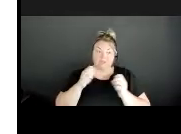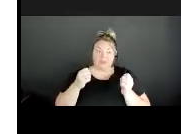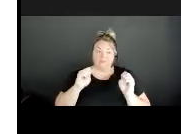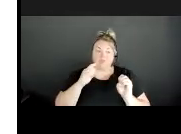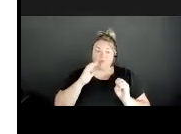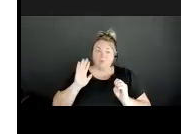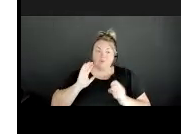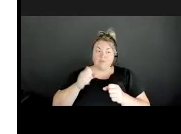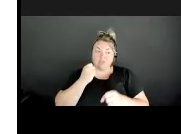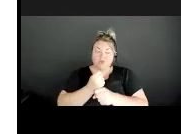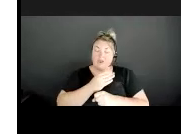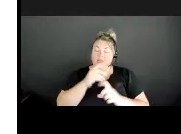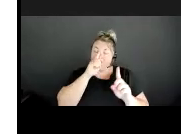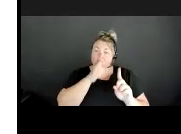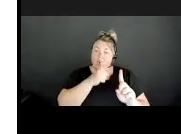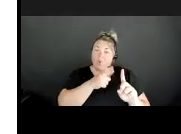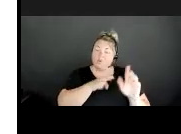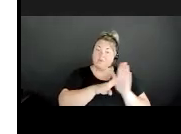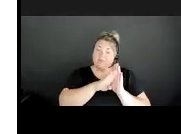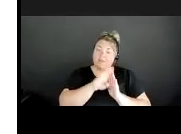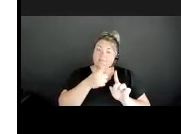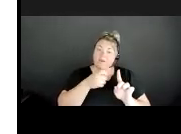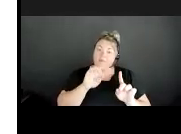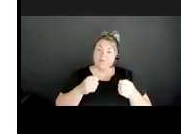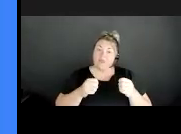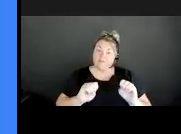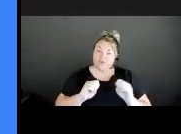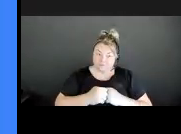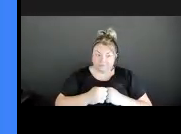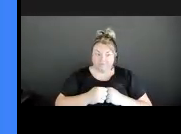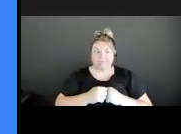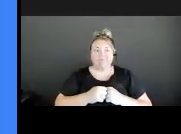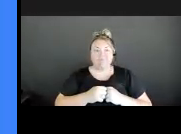year and goals that were developed from those efforts.